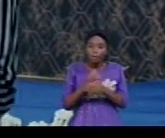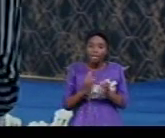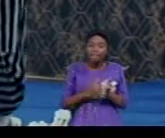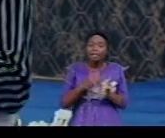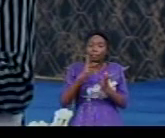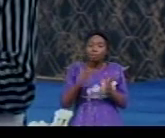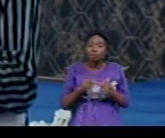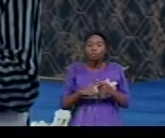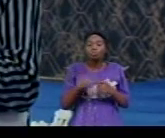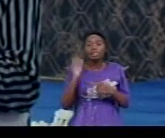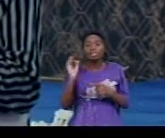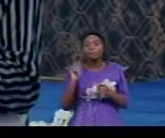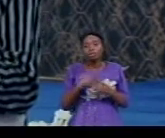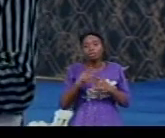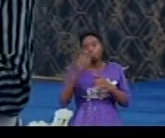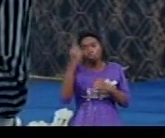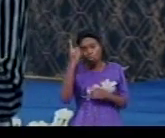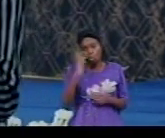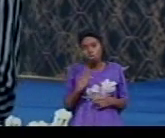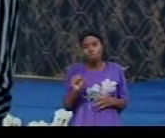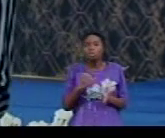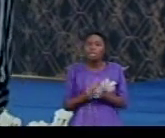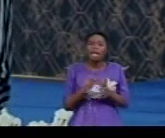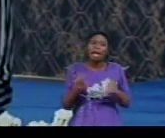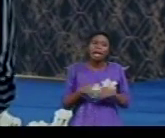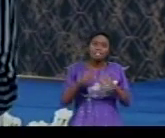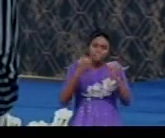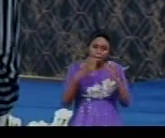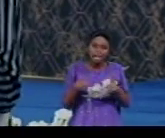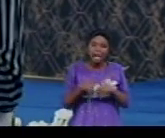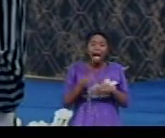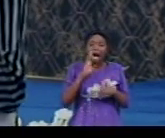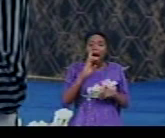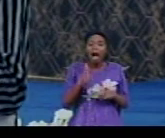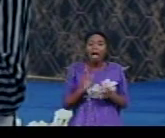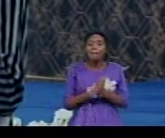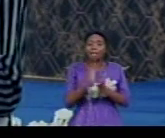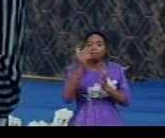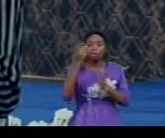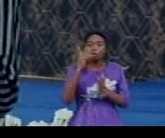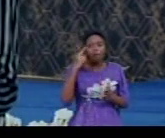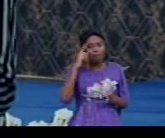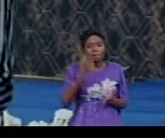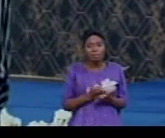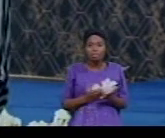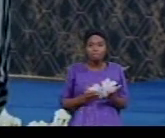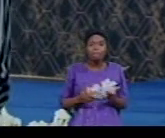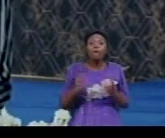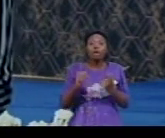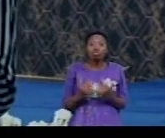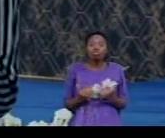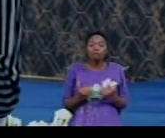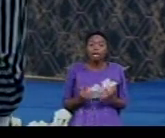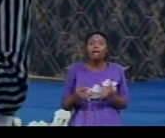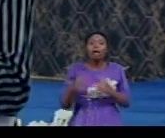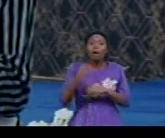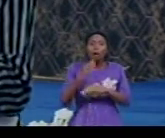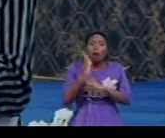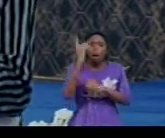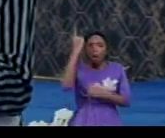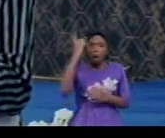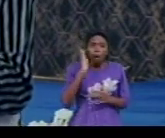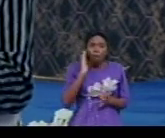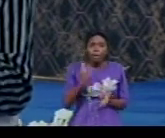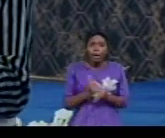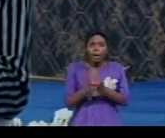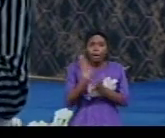Lord, so that as many who are believing God for something, they should believe that tonight God will help them out. And so that is how the Lord